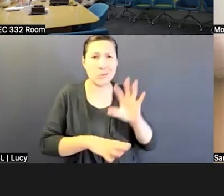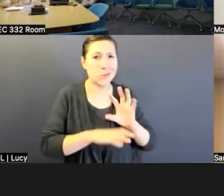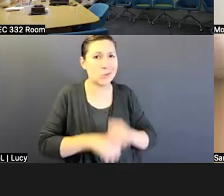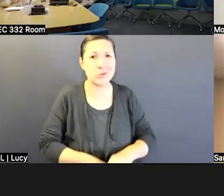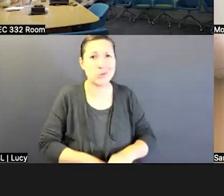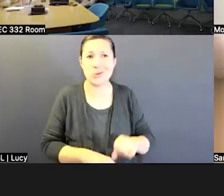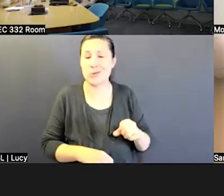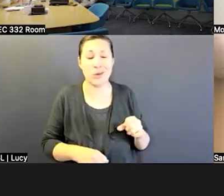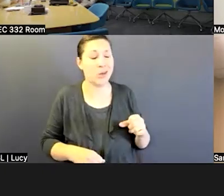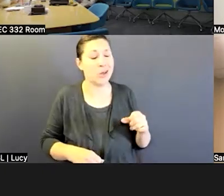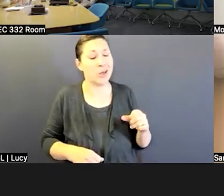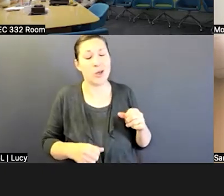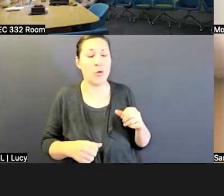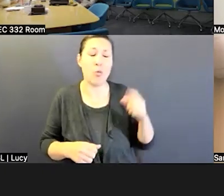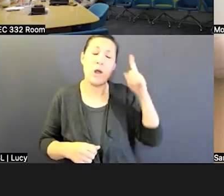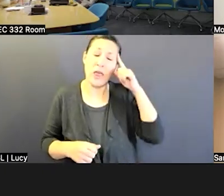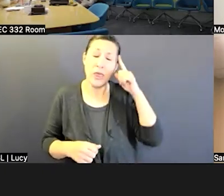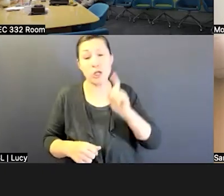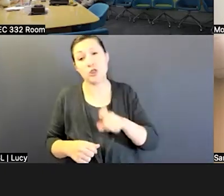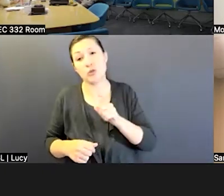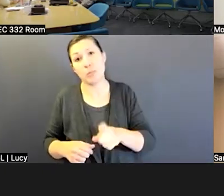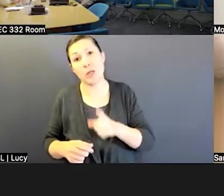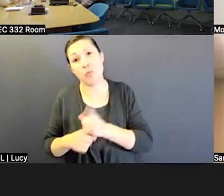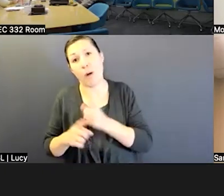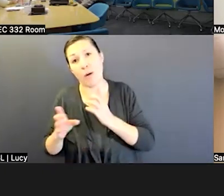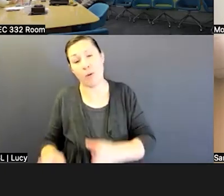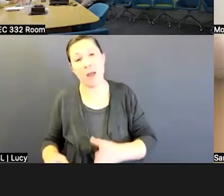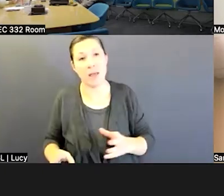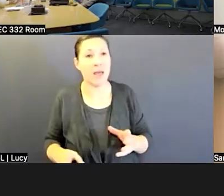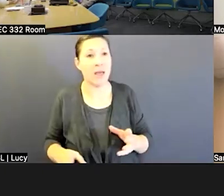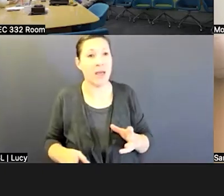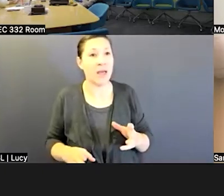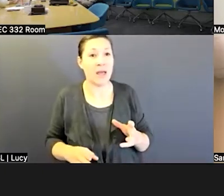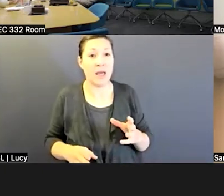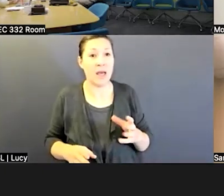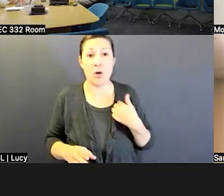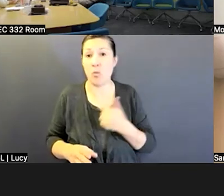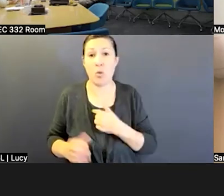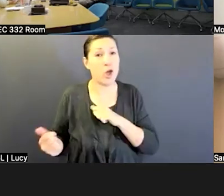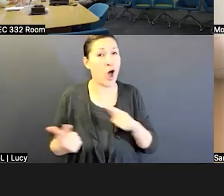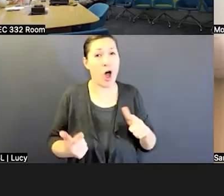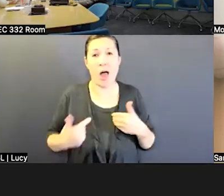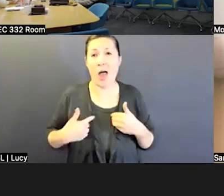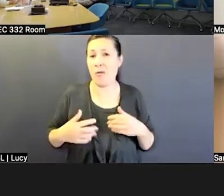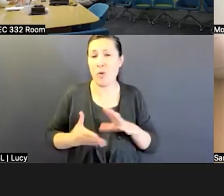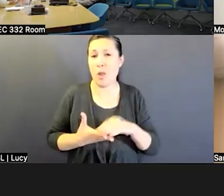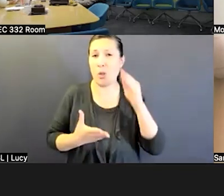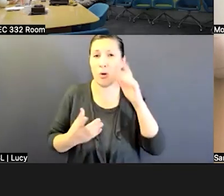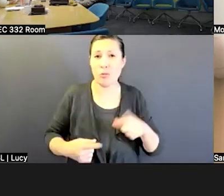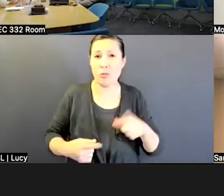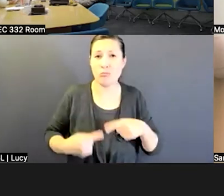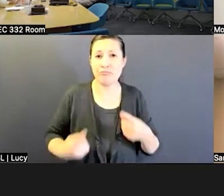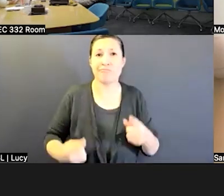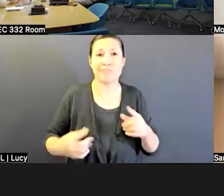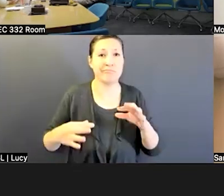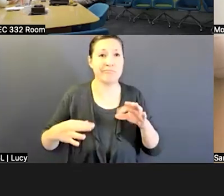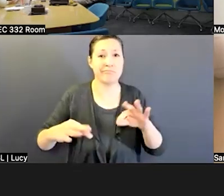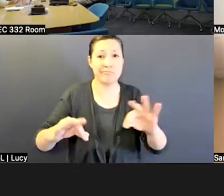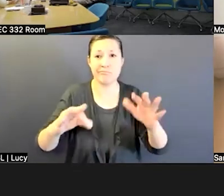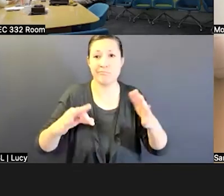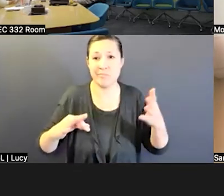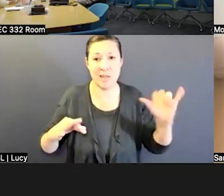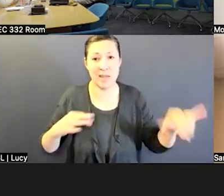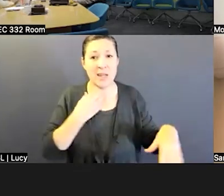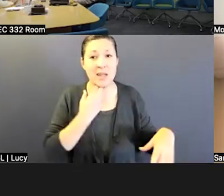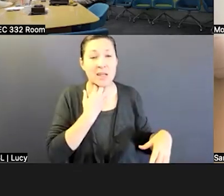yeah, racism or whatever. like you acquired it We all without have knowing it. Yeah, we all Yeah. have them, and I couldn't point that out. I didn't